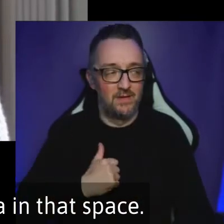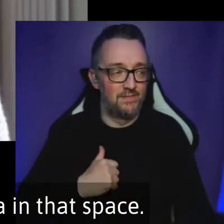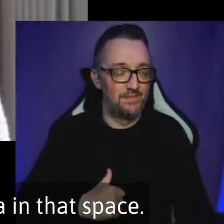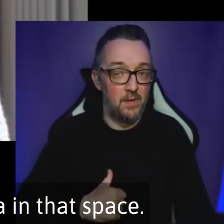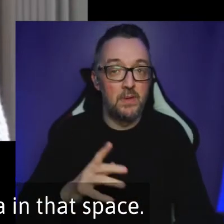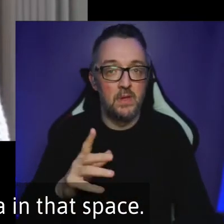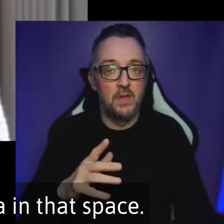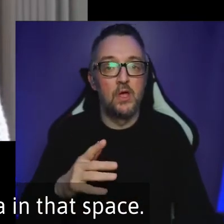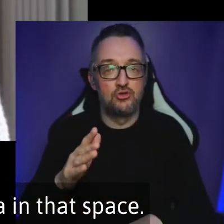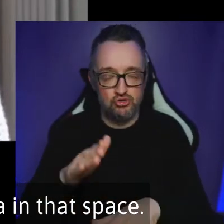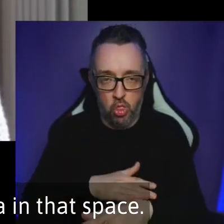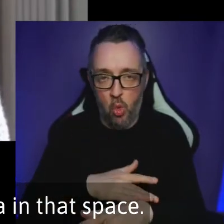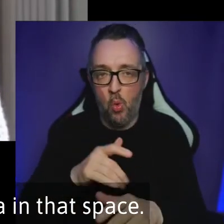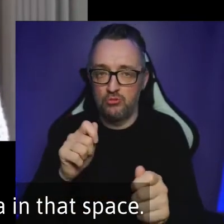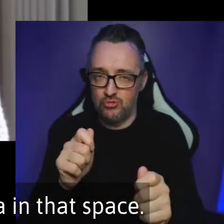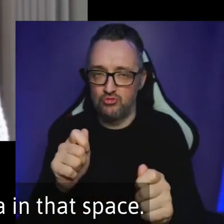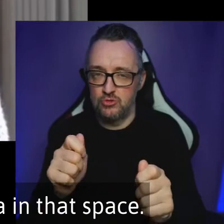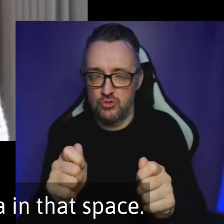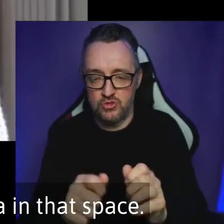drive the agenda in that space.